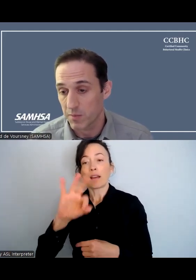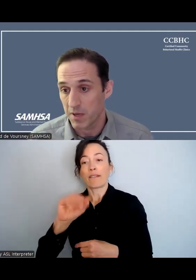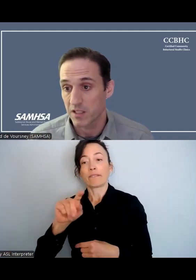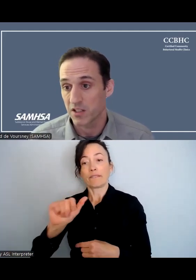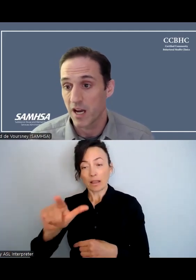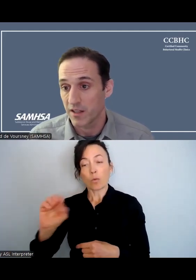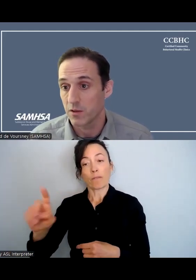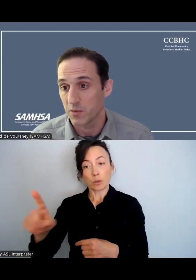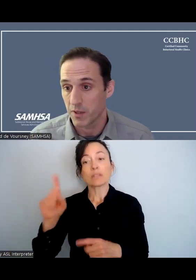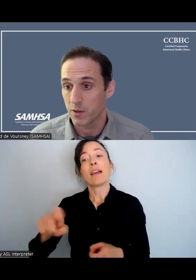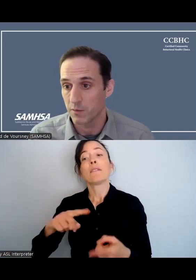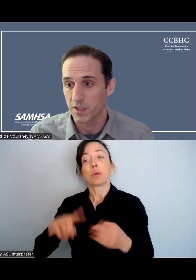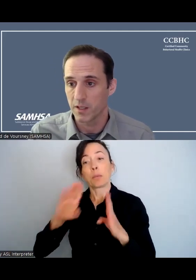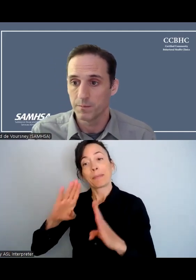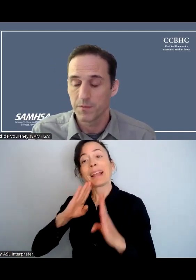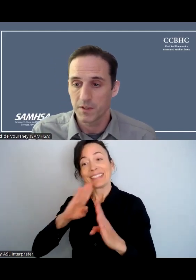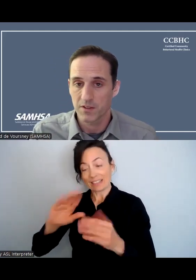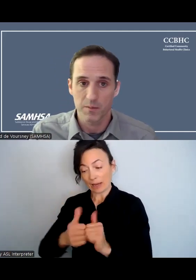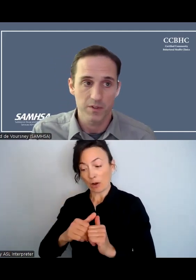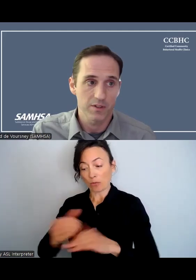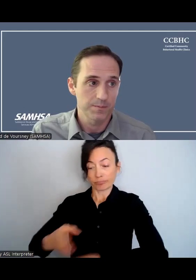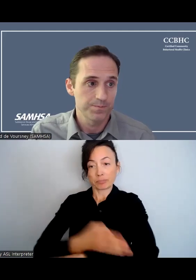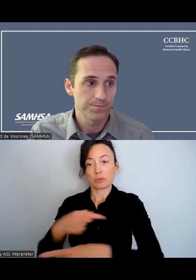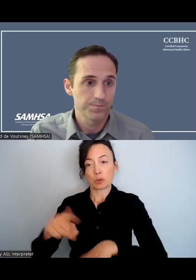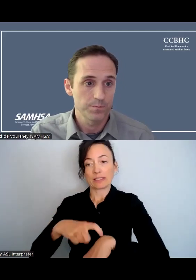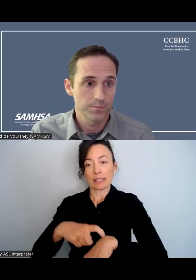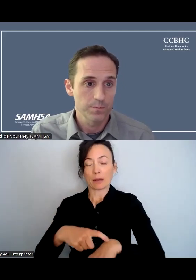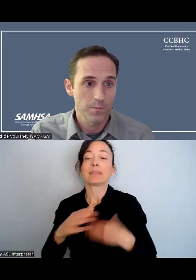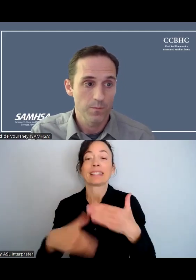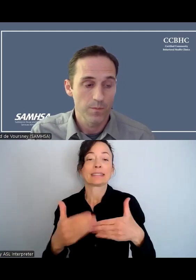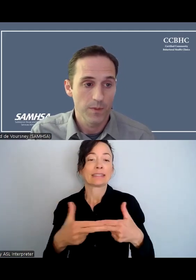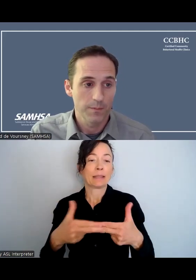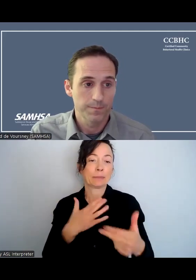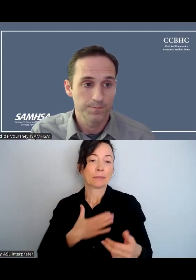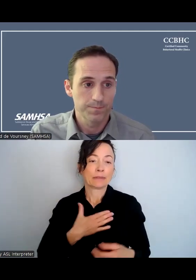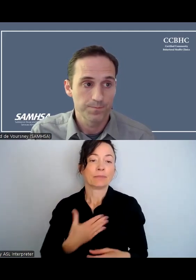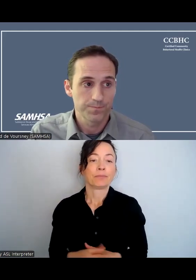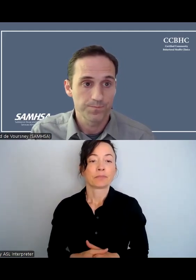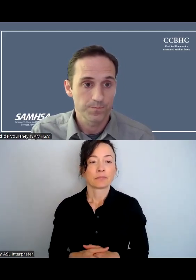really have to be paying attention to how they do this better over time. Next slide, please.